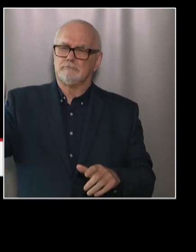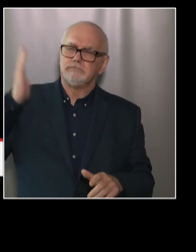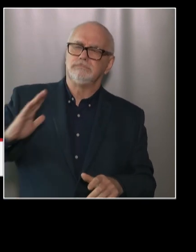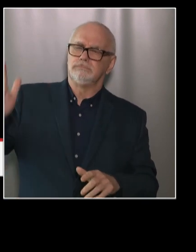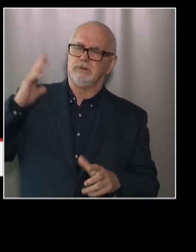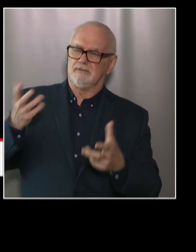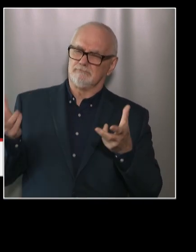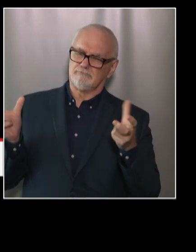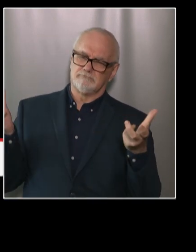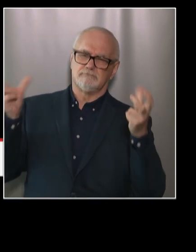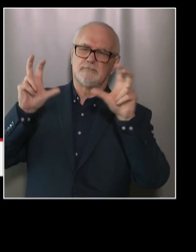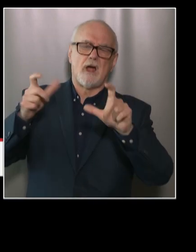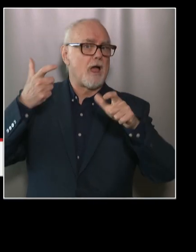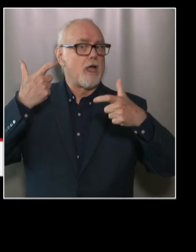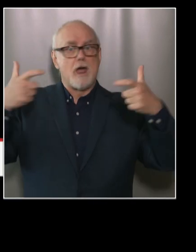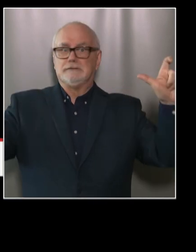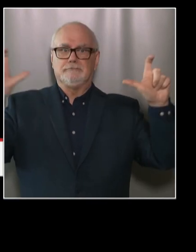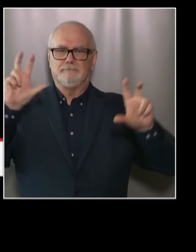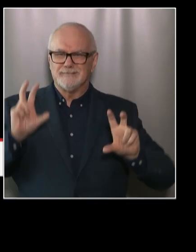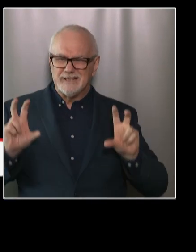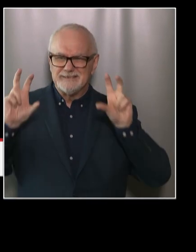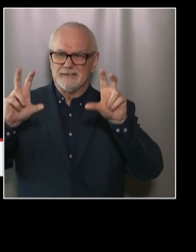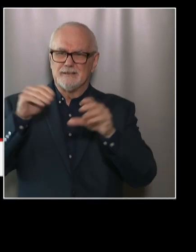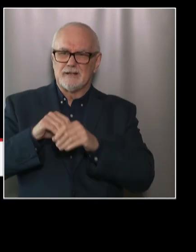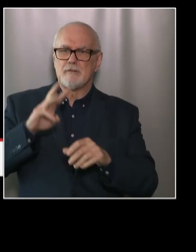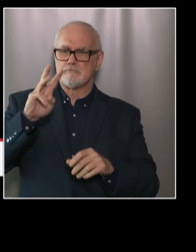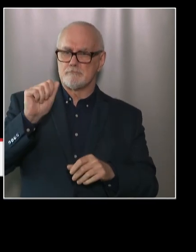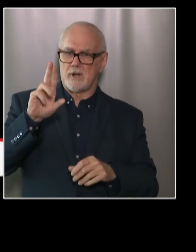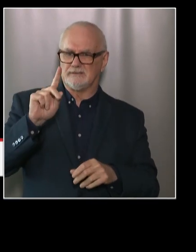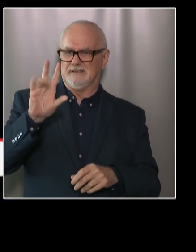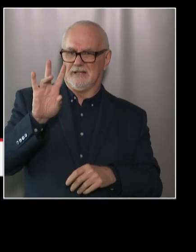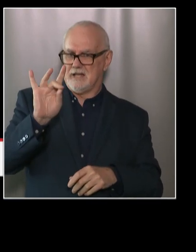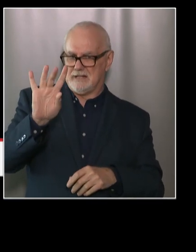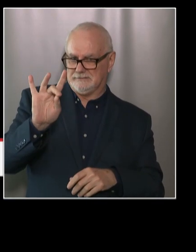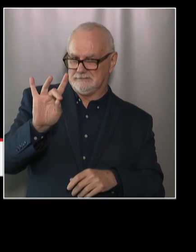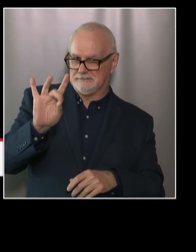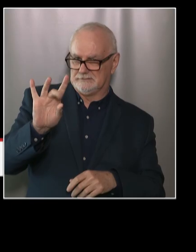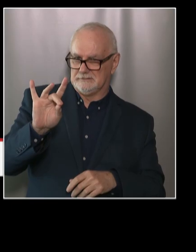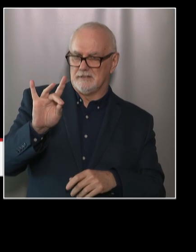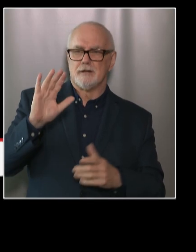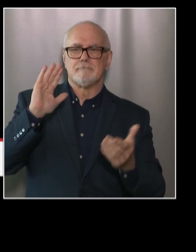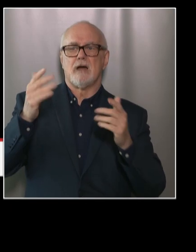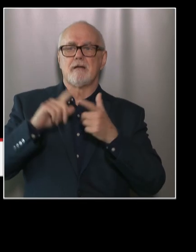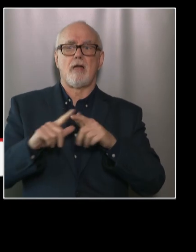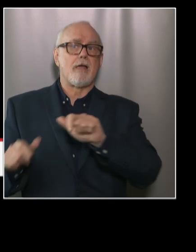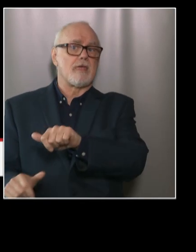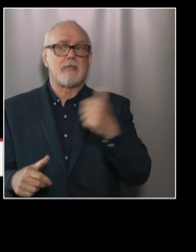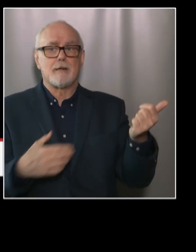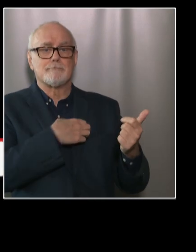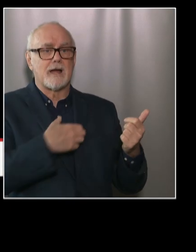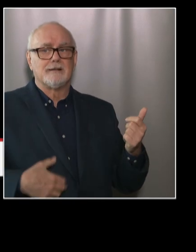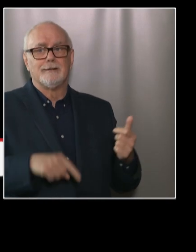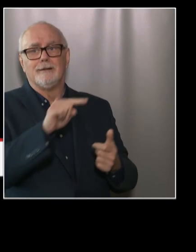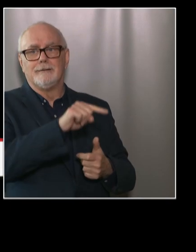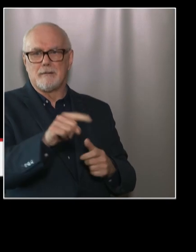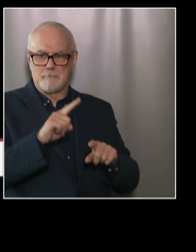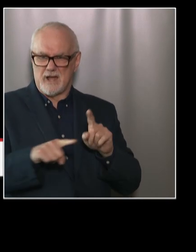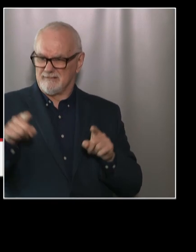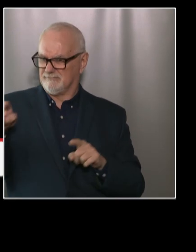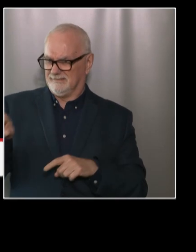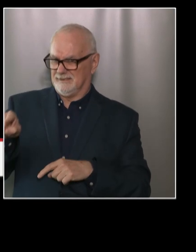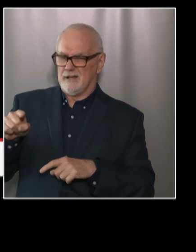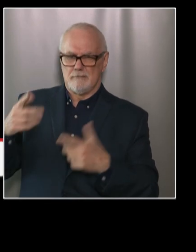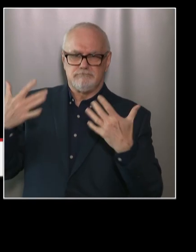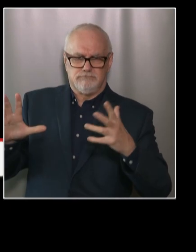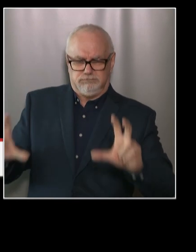redevelopment than any administration. That commitment is not conceptual, it's visible. Today, over $1